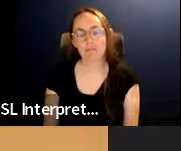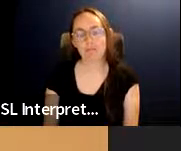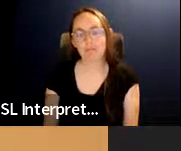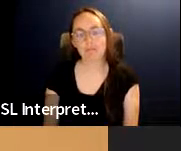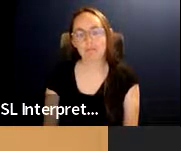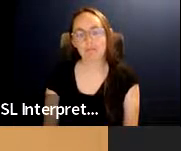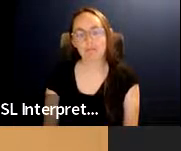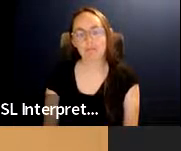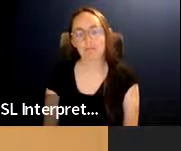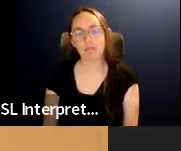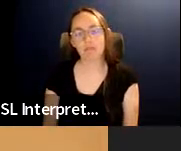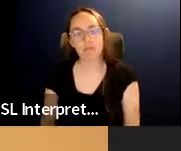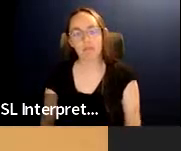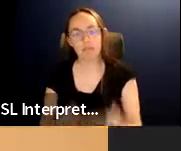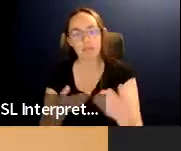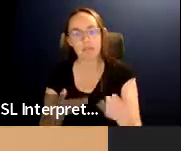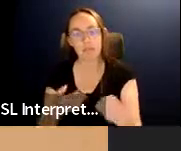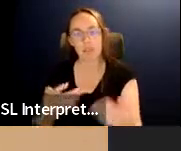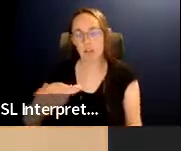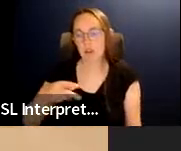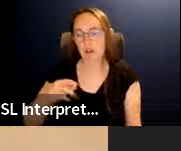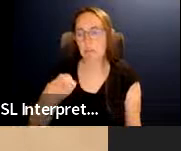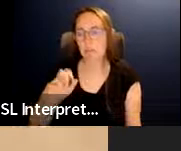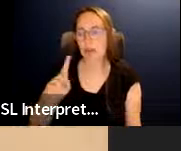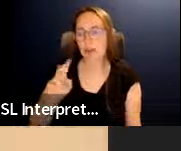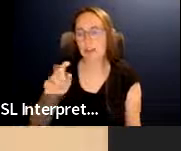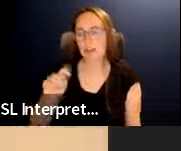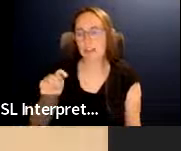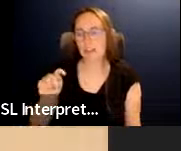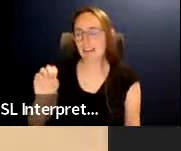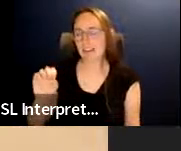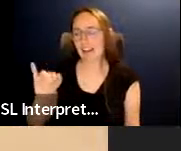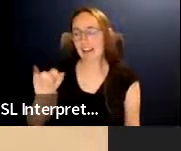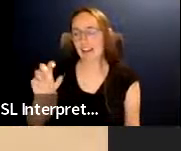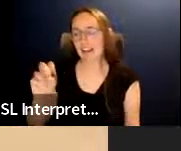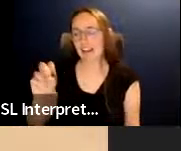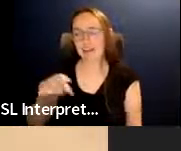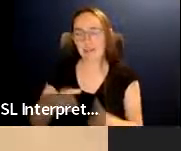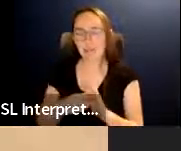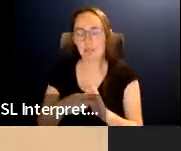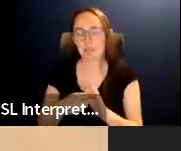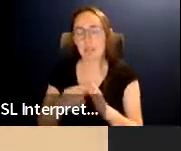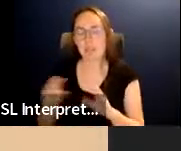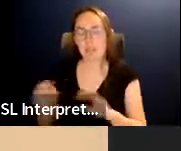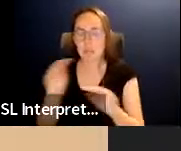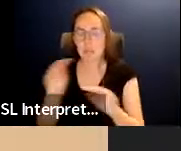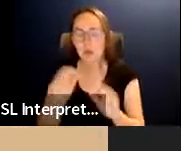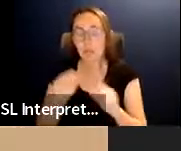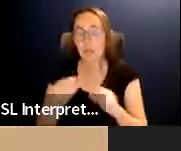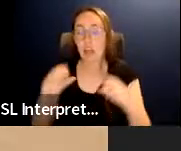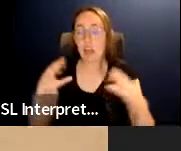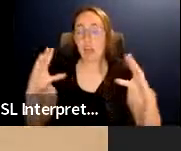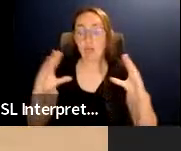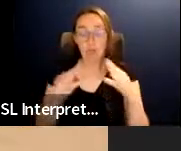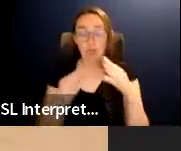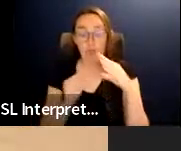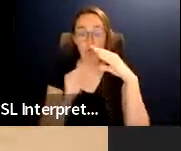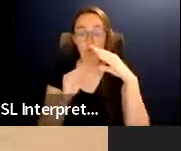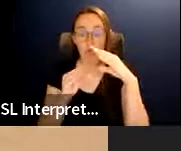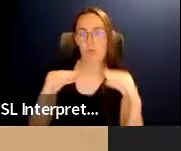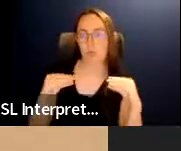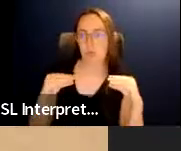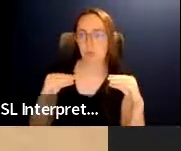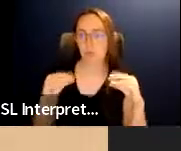Hey, check out the pocket Eileen. So it's portable, collapsible, and it can be used many ways, and it can fit in